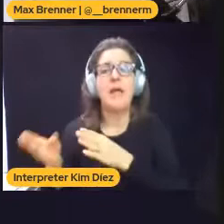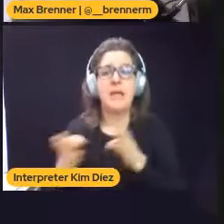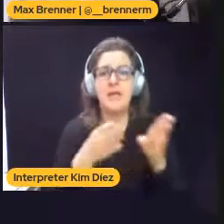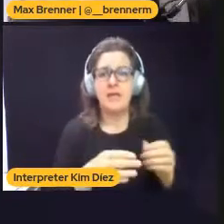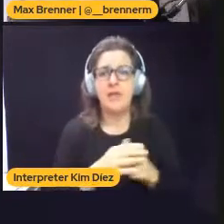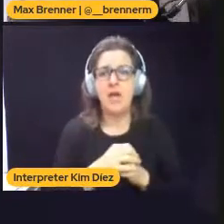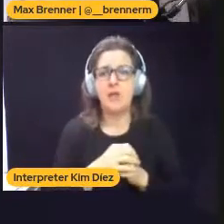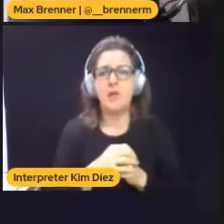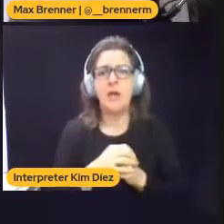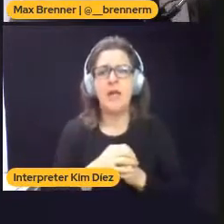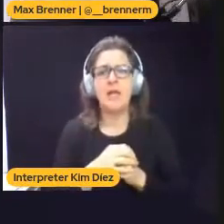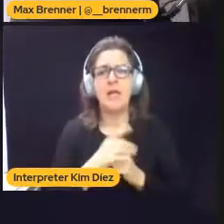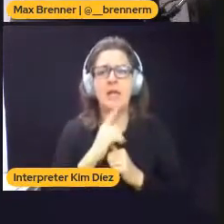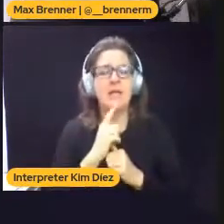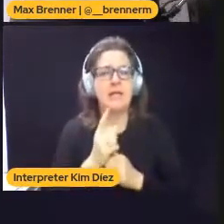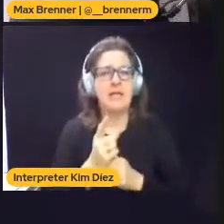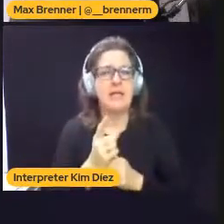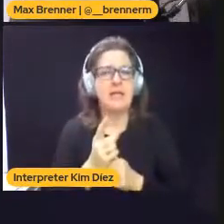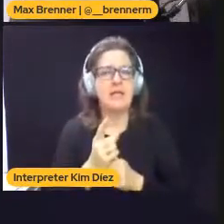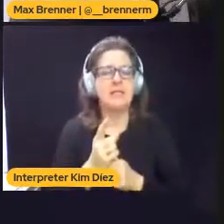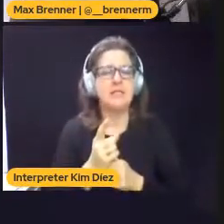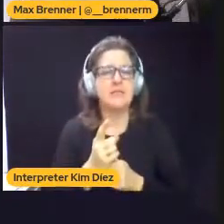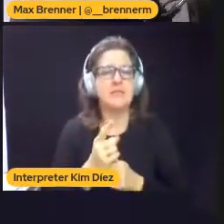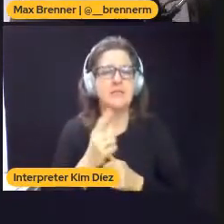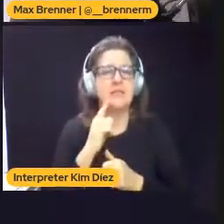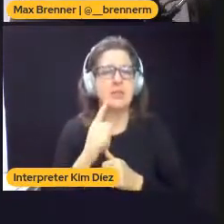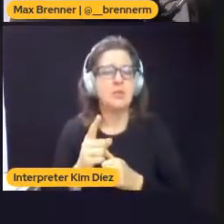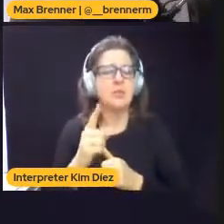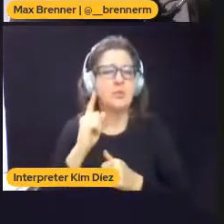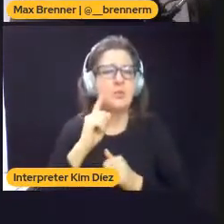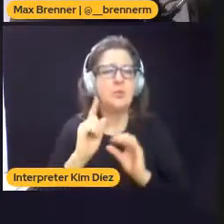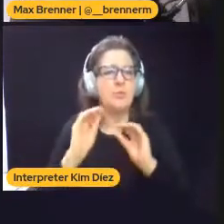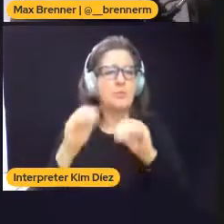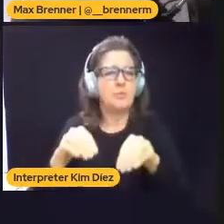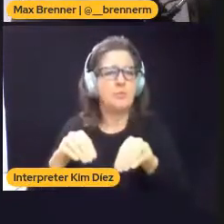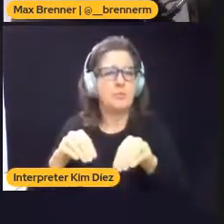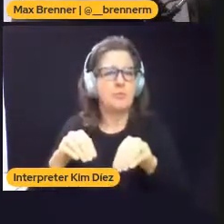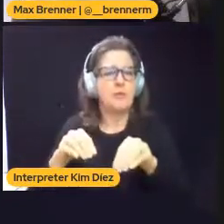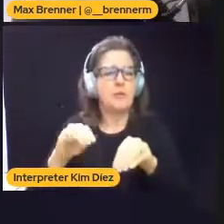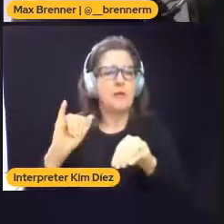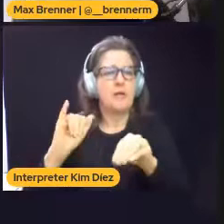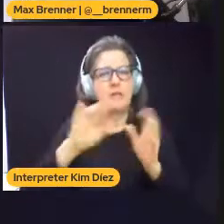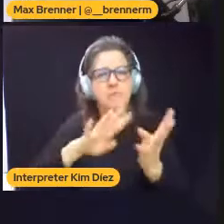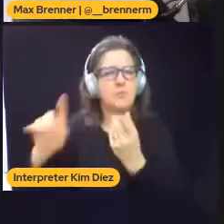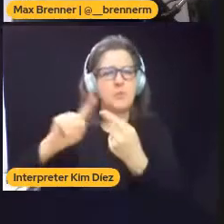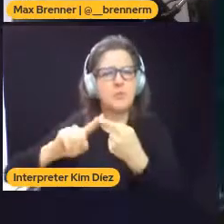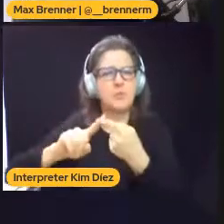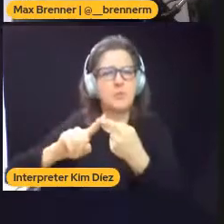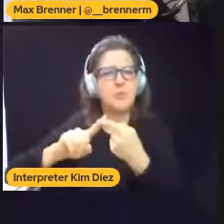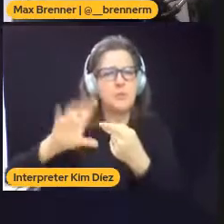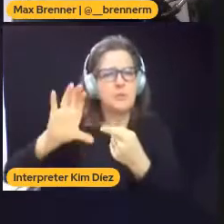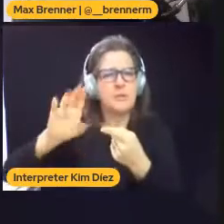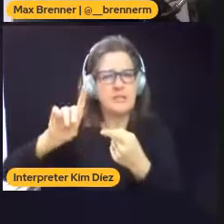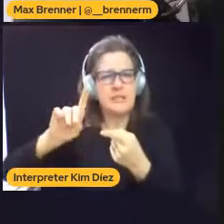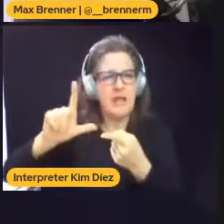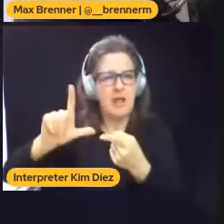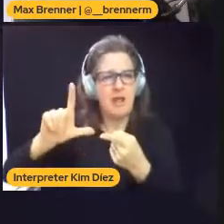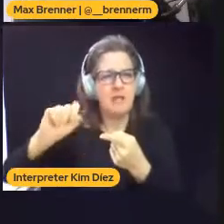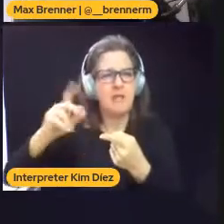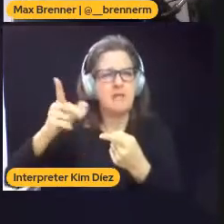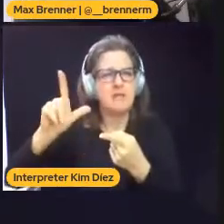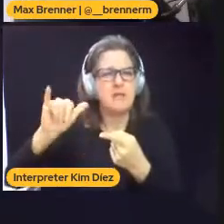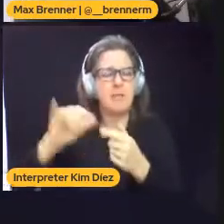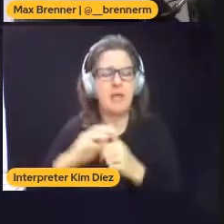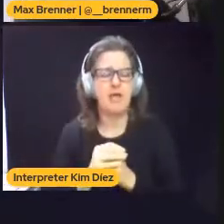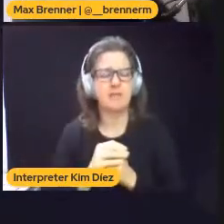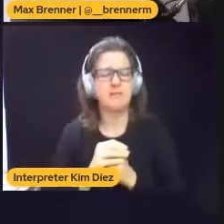to stdout, and then you can pipe the output directly into kubectl apply. Yeah. Okay,